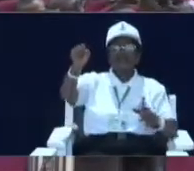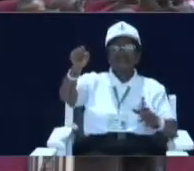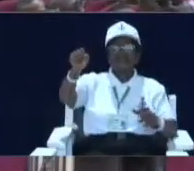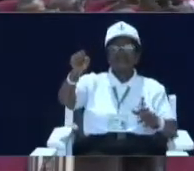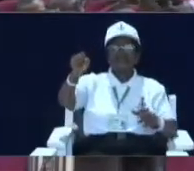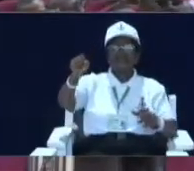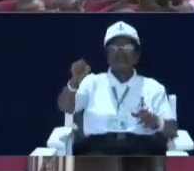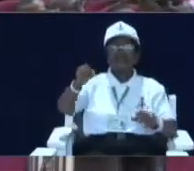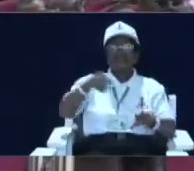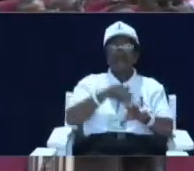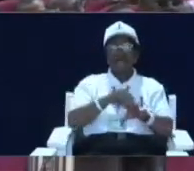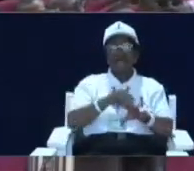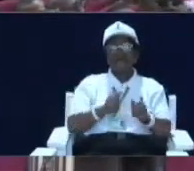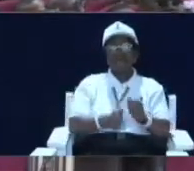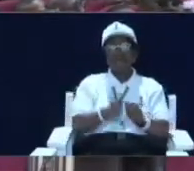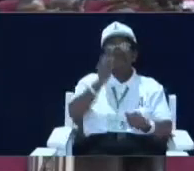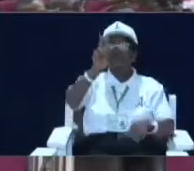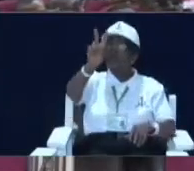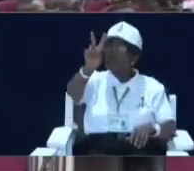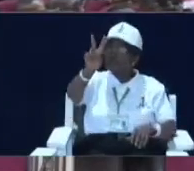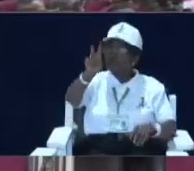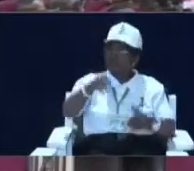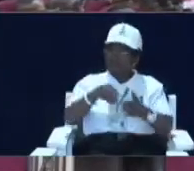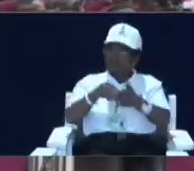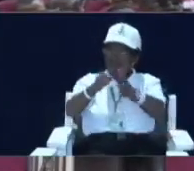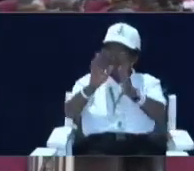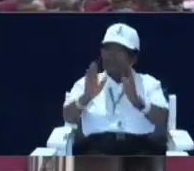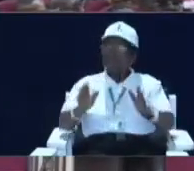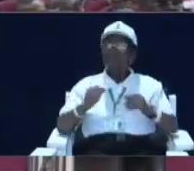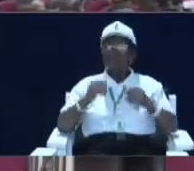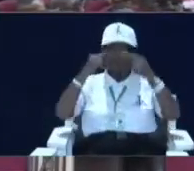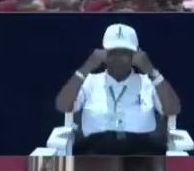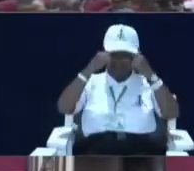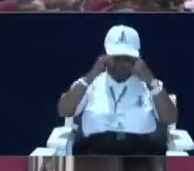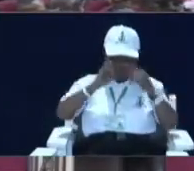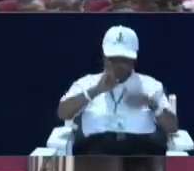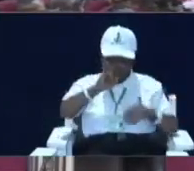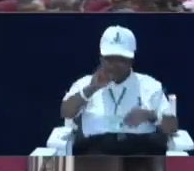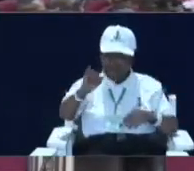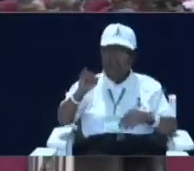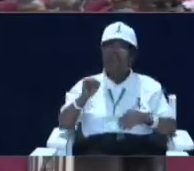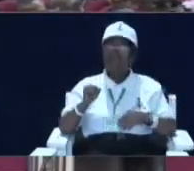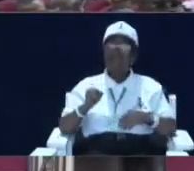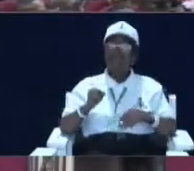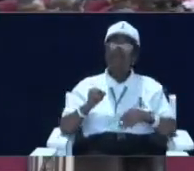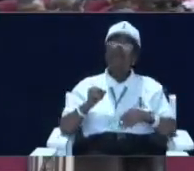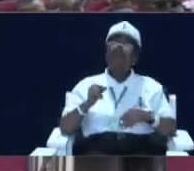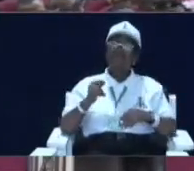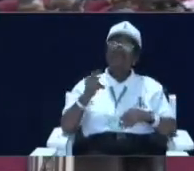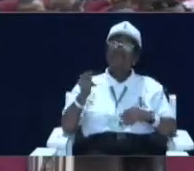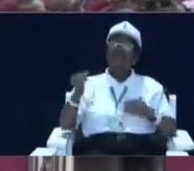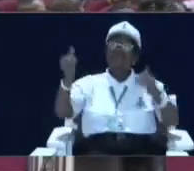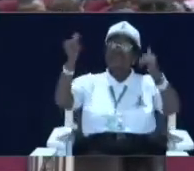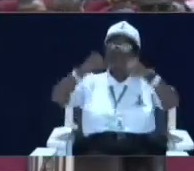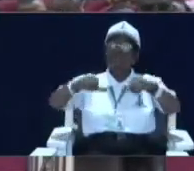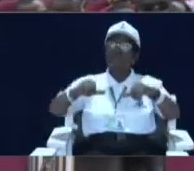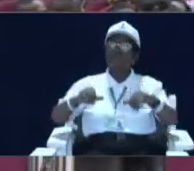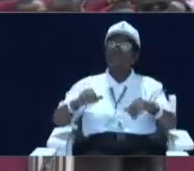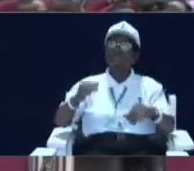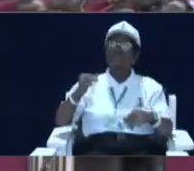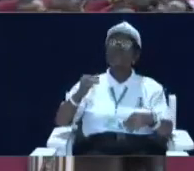At most, two leaders, considering the limitation of time.